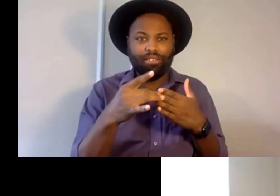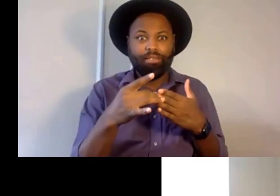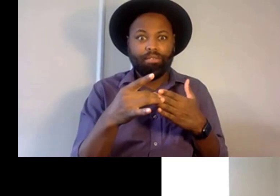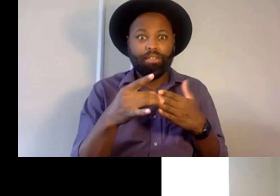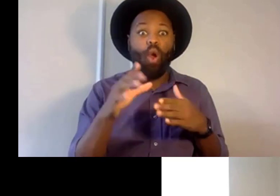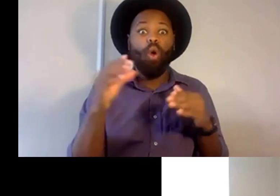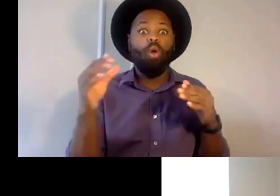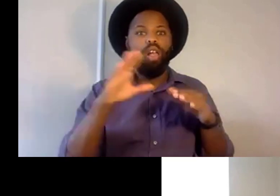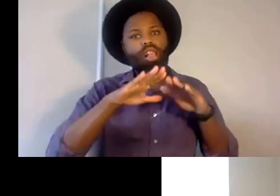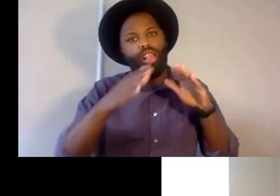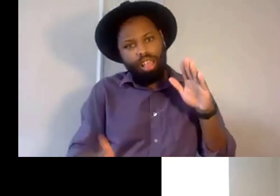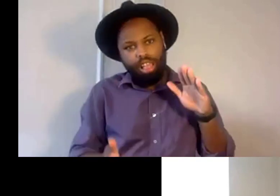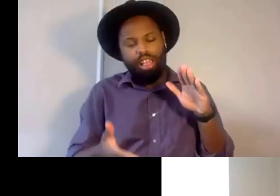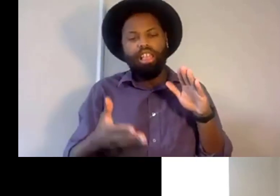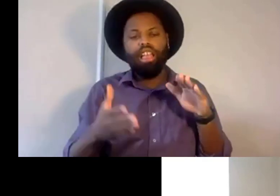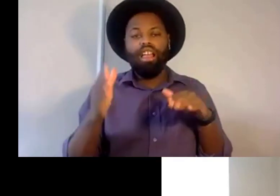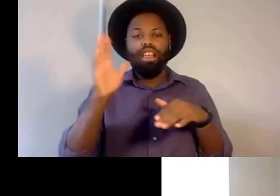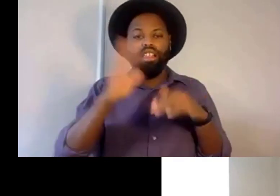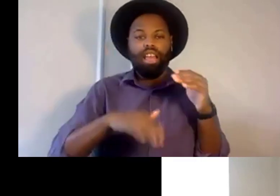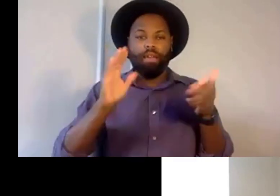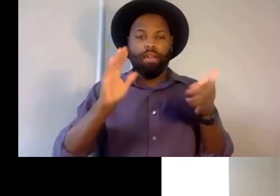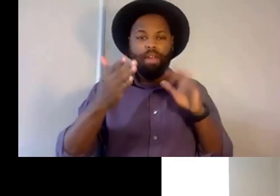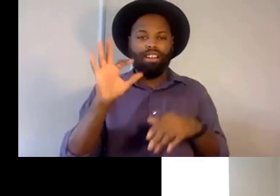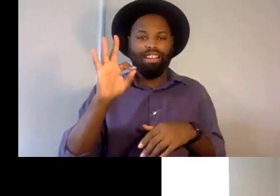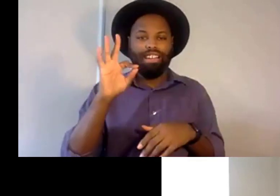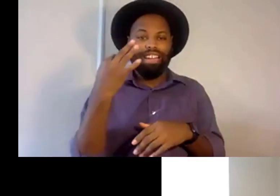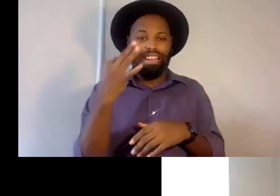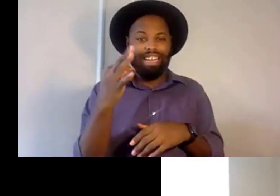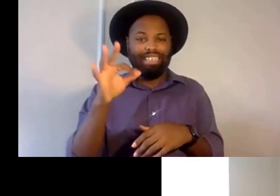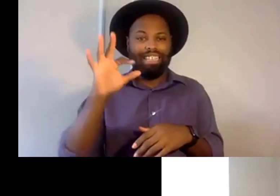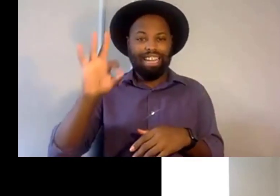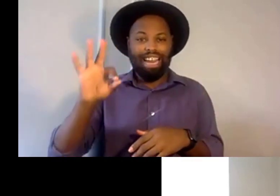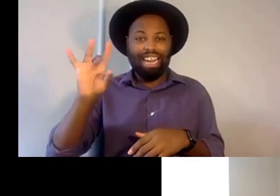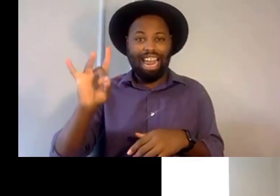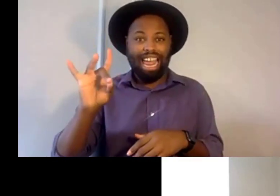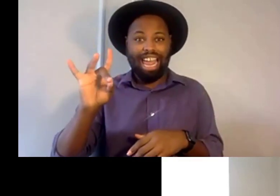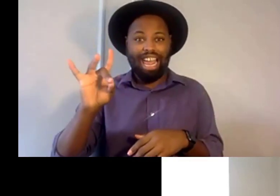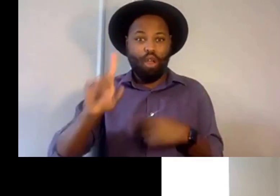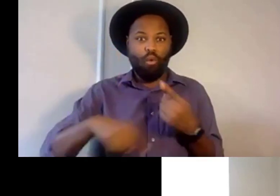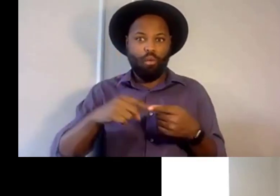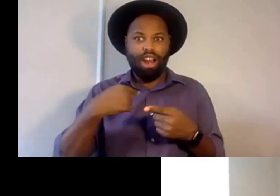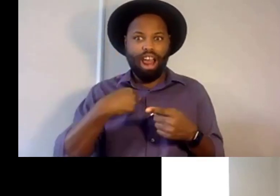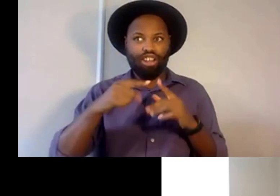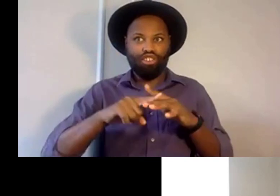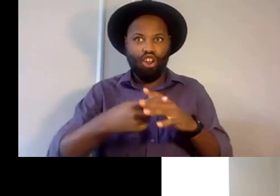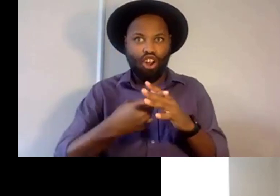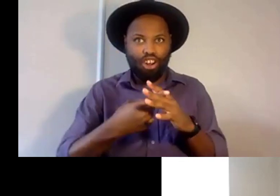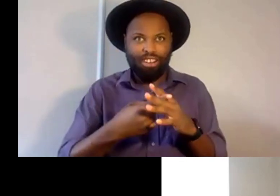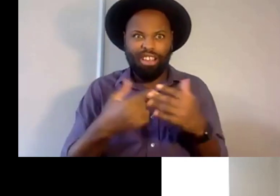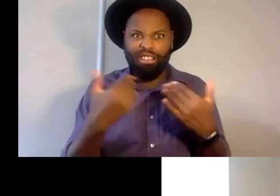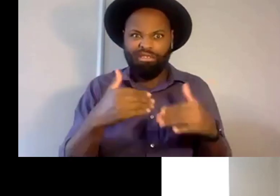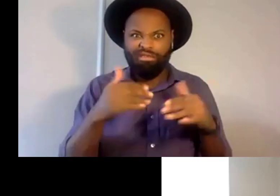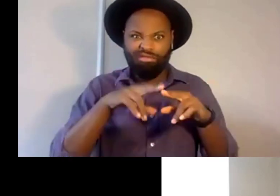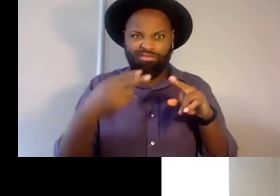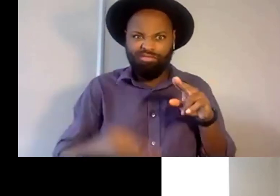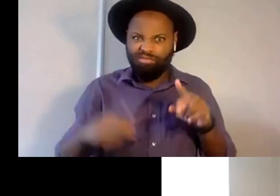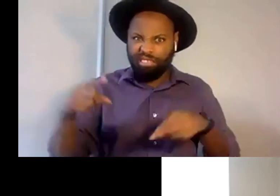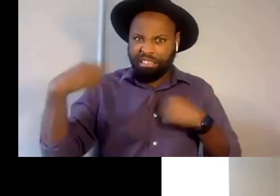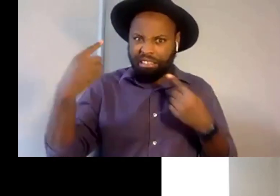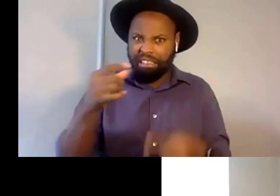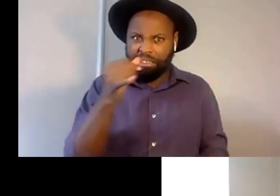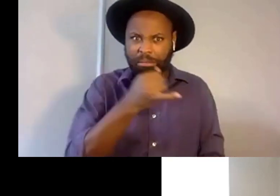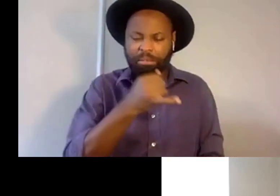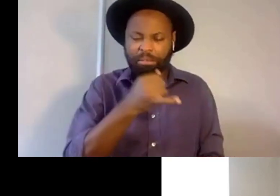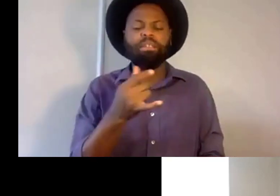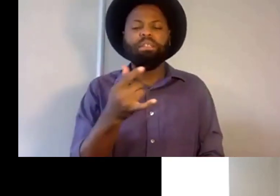in 1998. And so that kind of aligns with what Rebecca was talking about in that research, that we have these